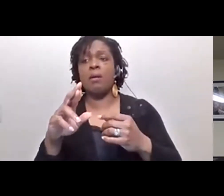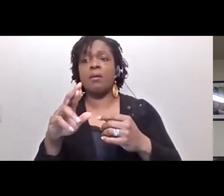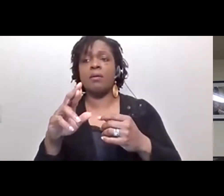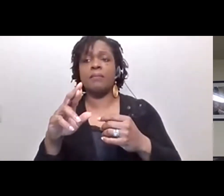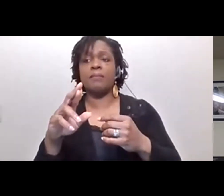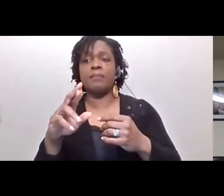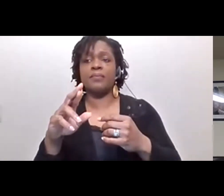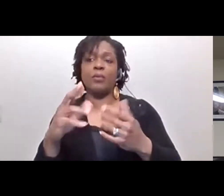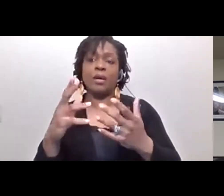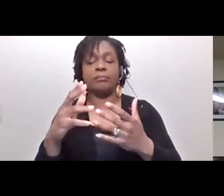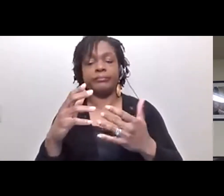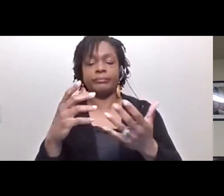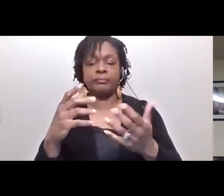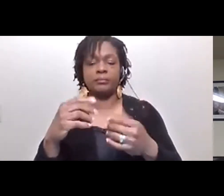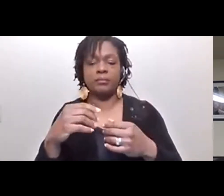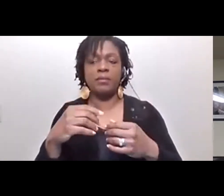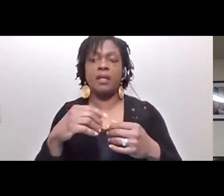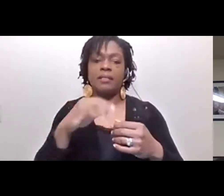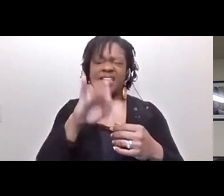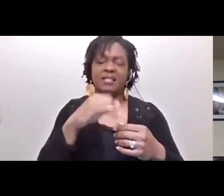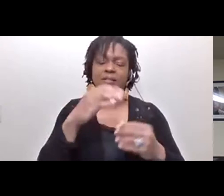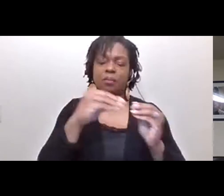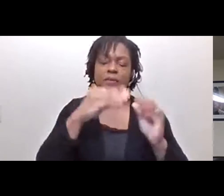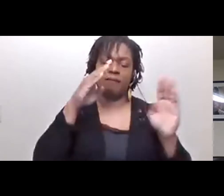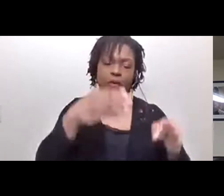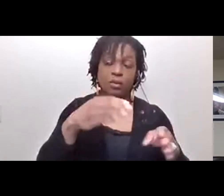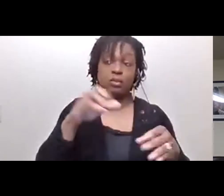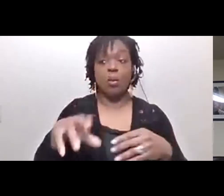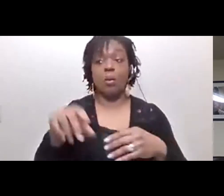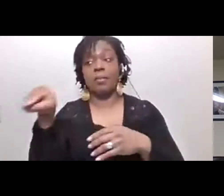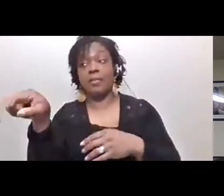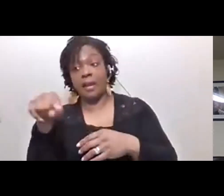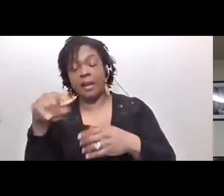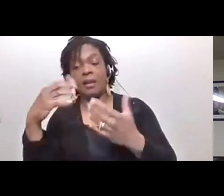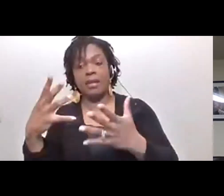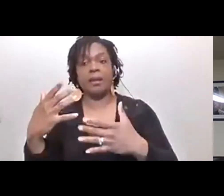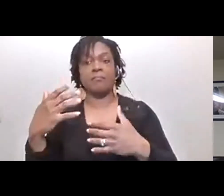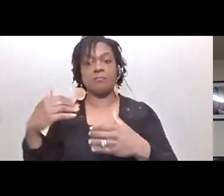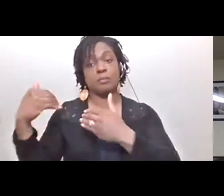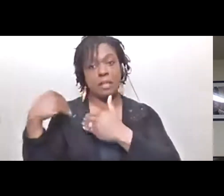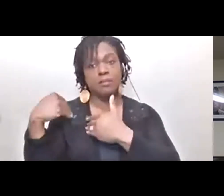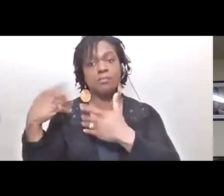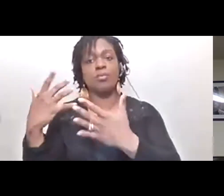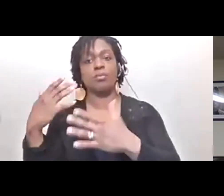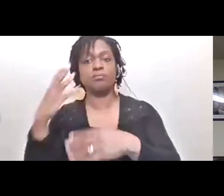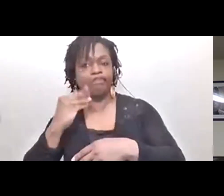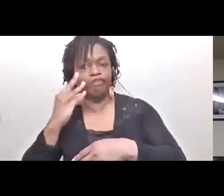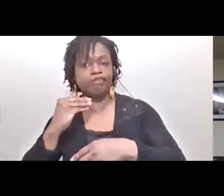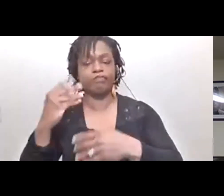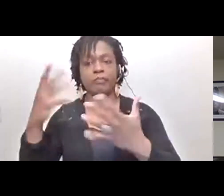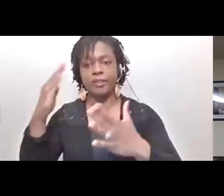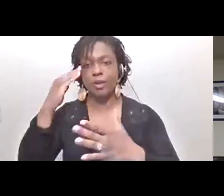providers have been in this business for a long time. They know what they're doing. They're responsible. They're business owners. They know they need more money, and they should